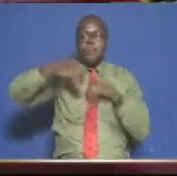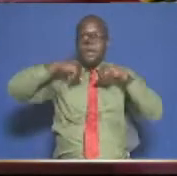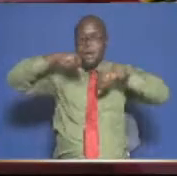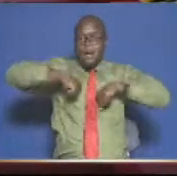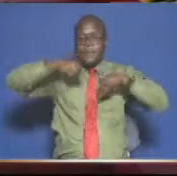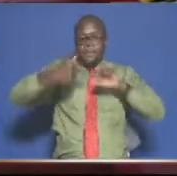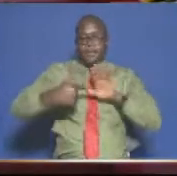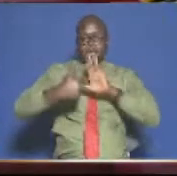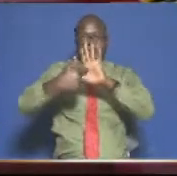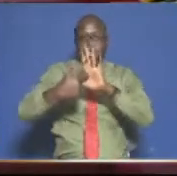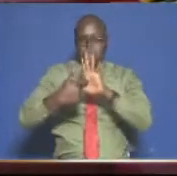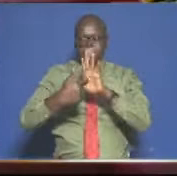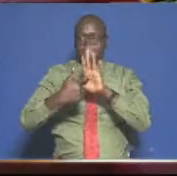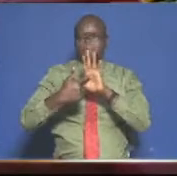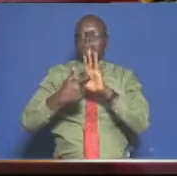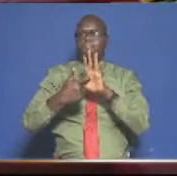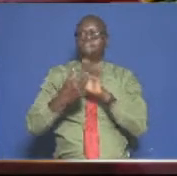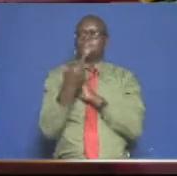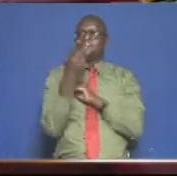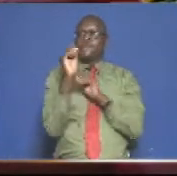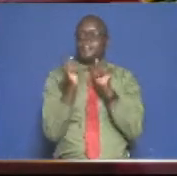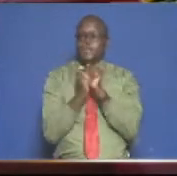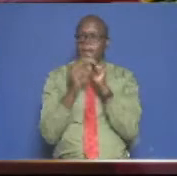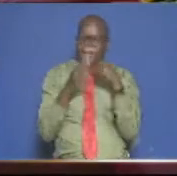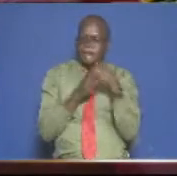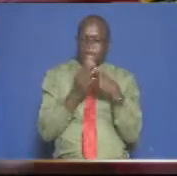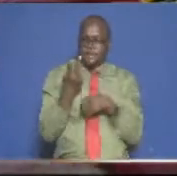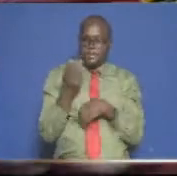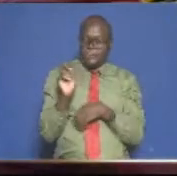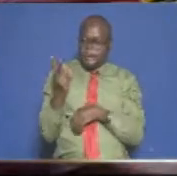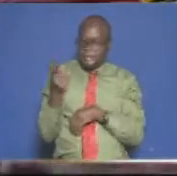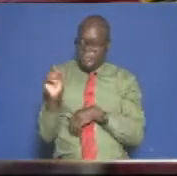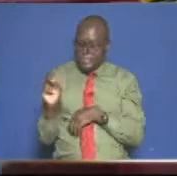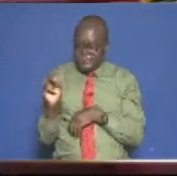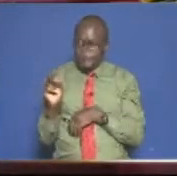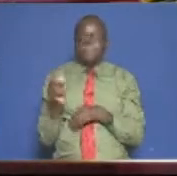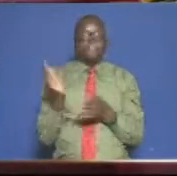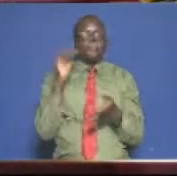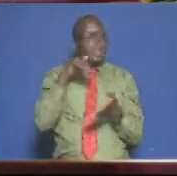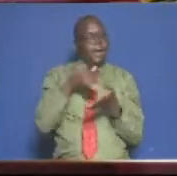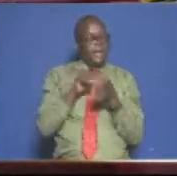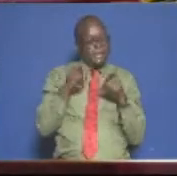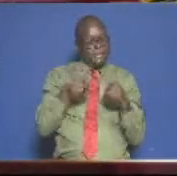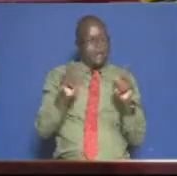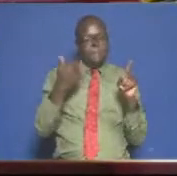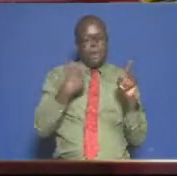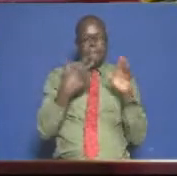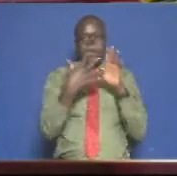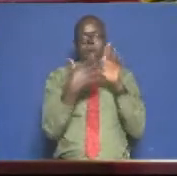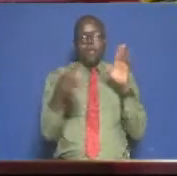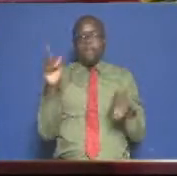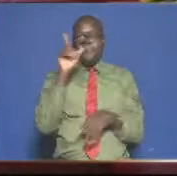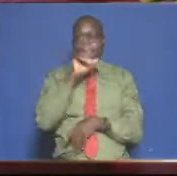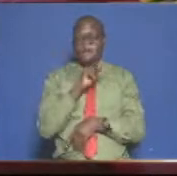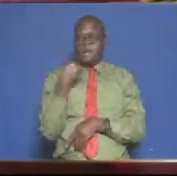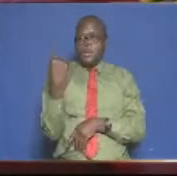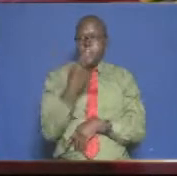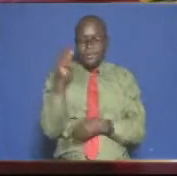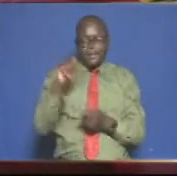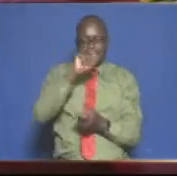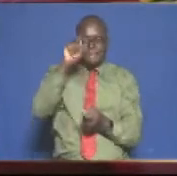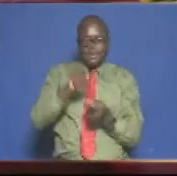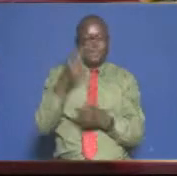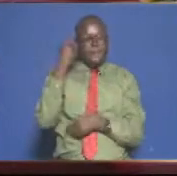shown below for 2019-2020. Again, Honorable Duale has that, and this was only specifically